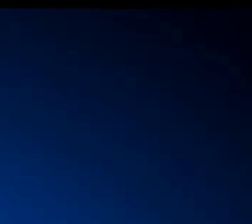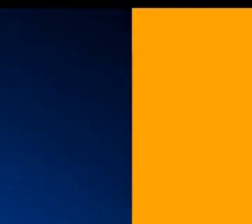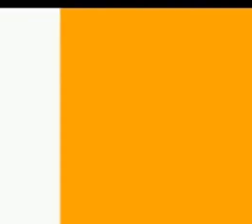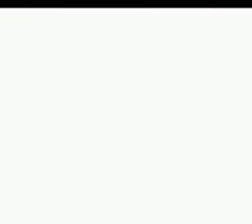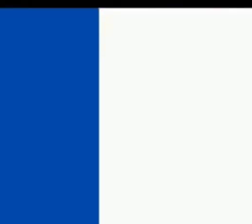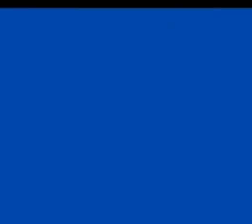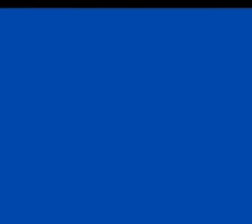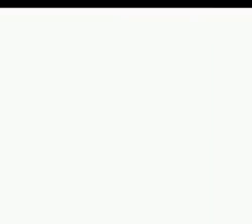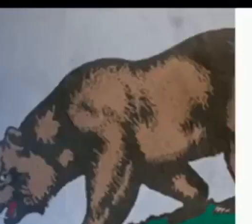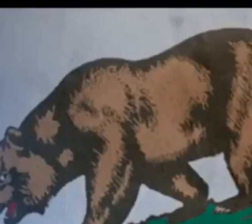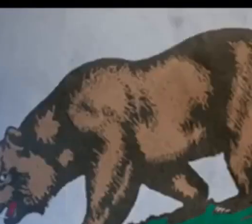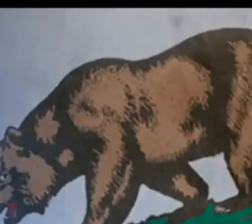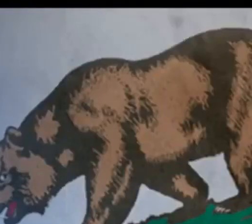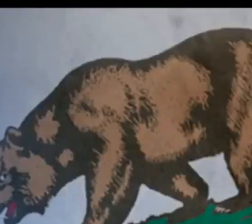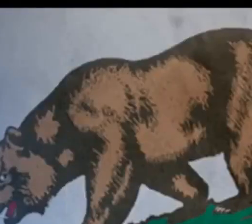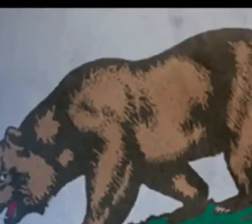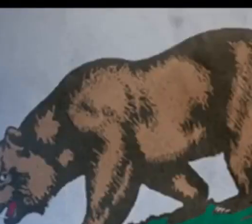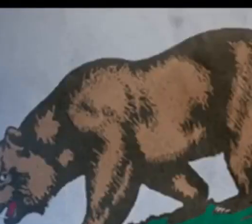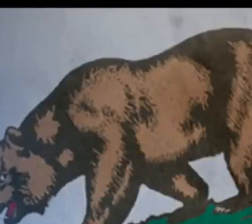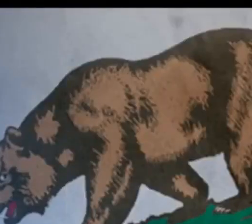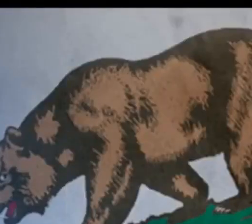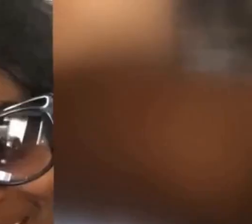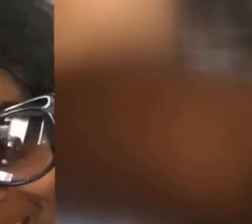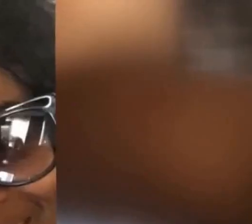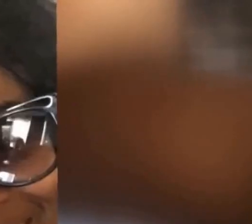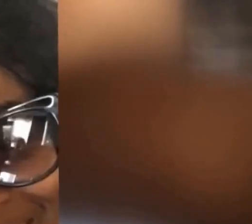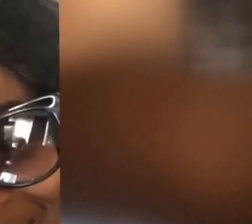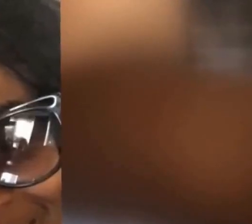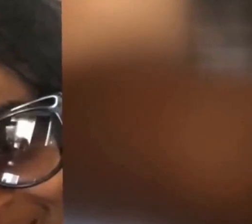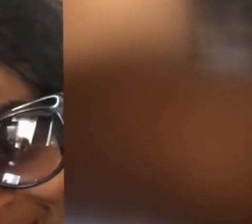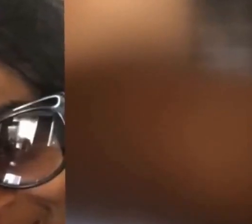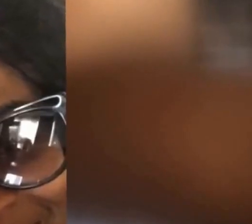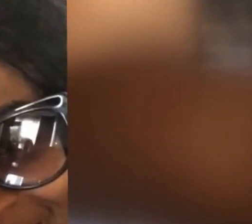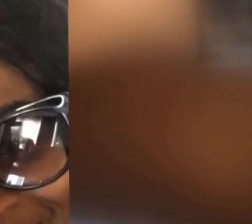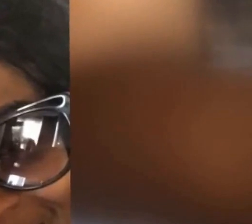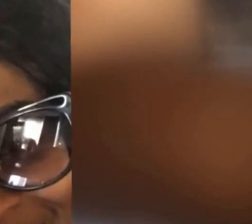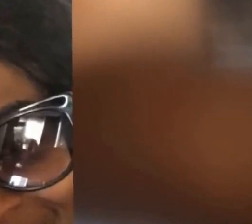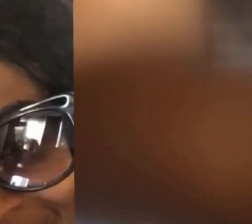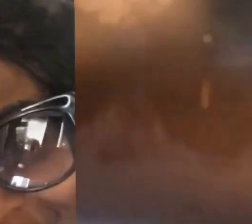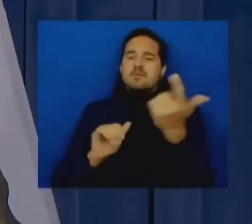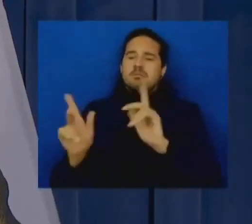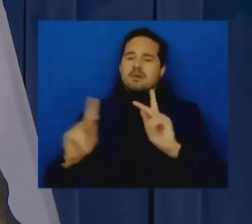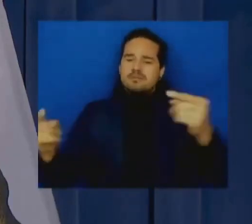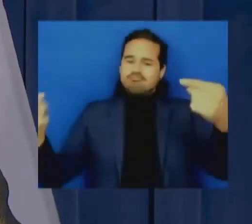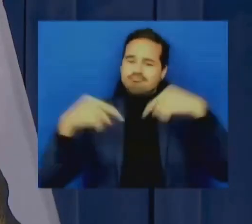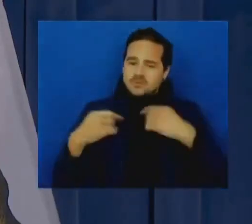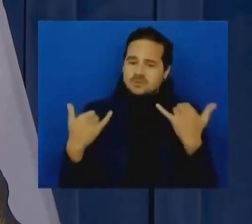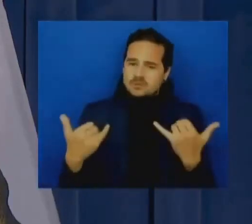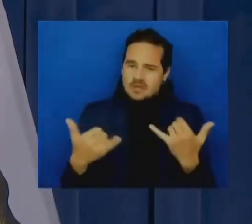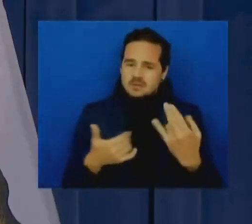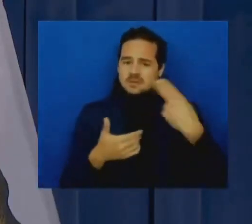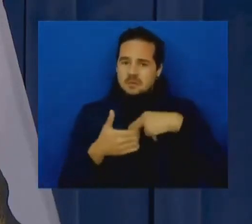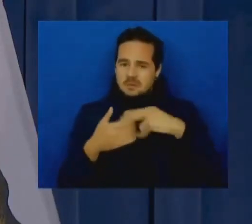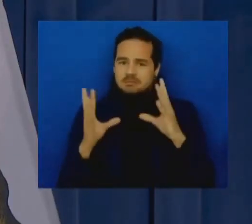in California who are struggling to pay their rent due to the COVID pandemic. Landlords who violate the law could face fines of up to. The law is a major